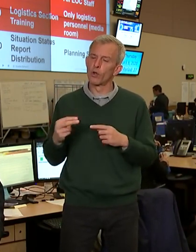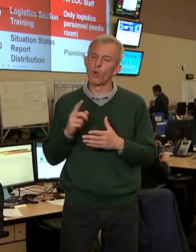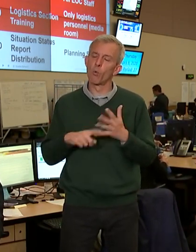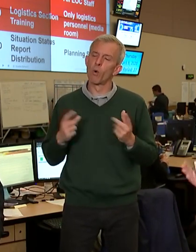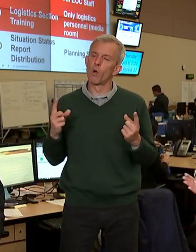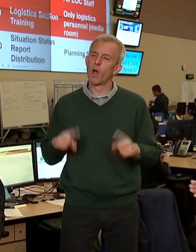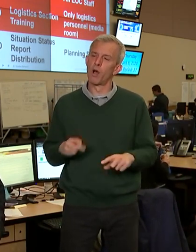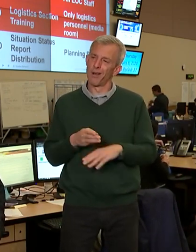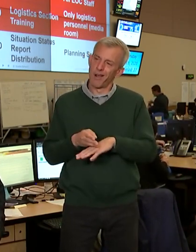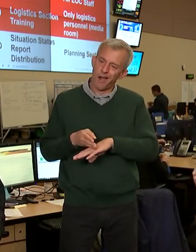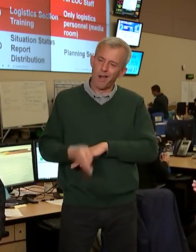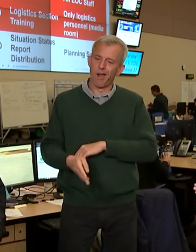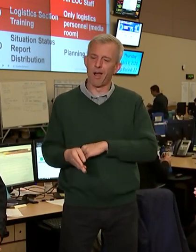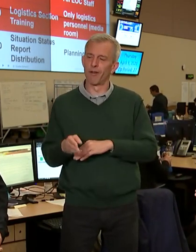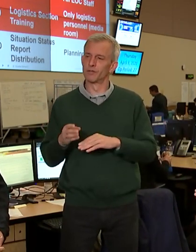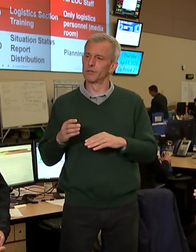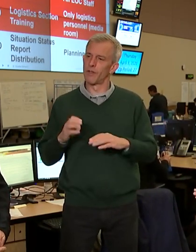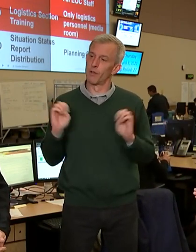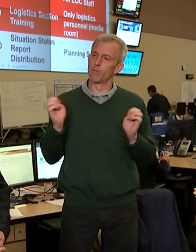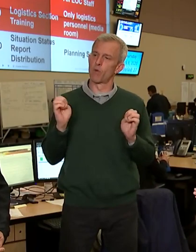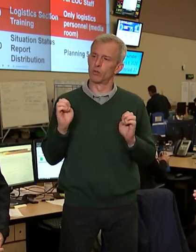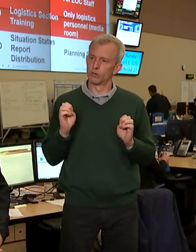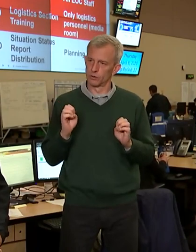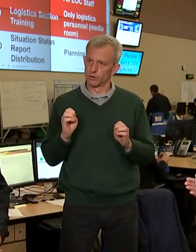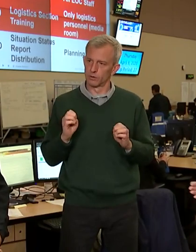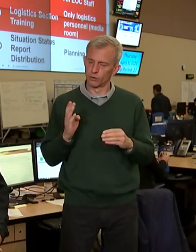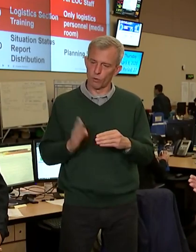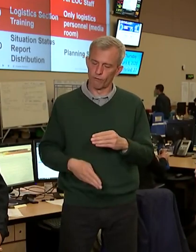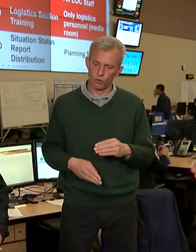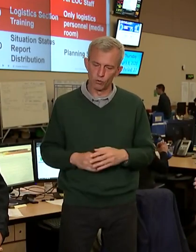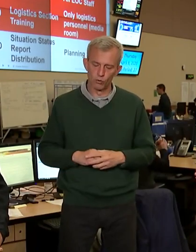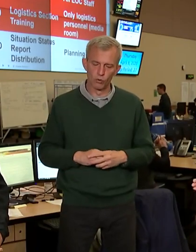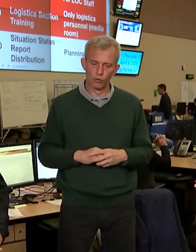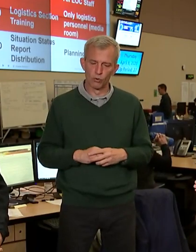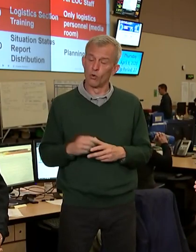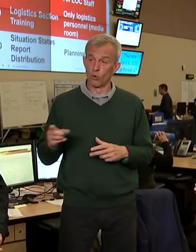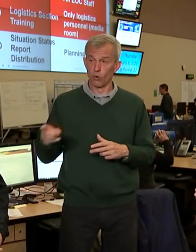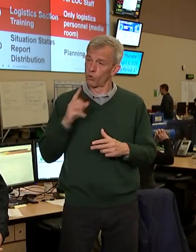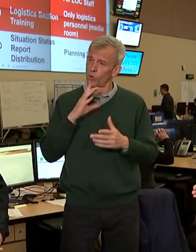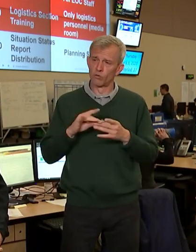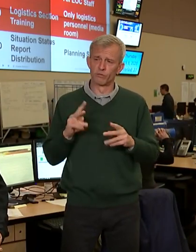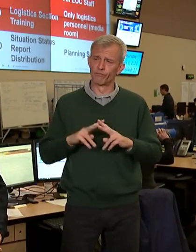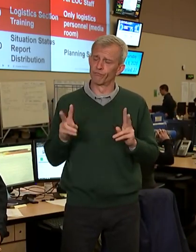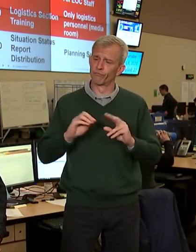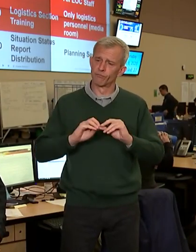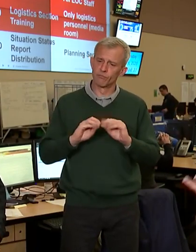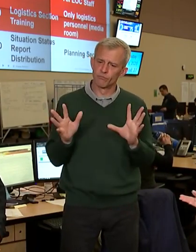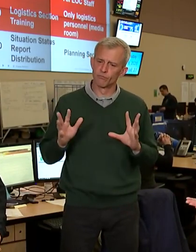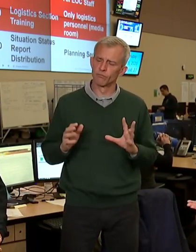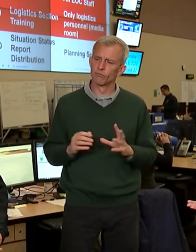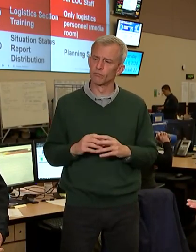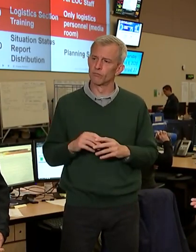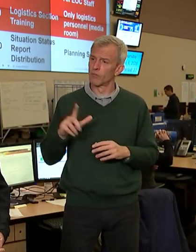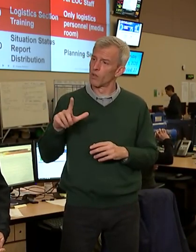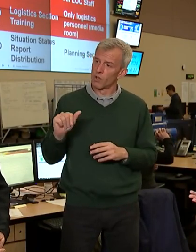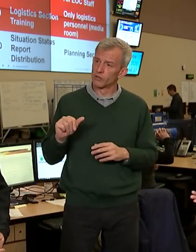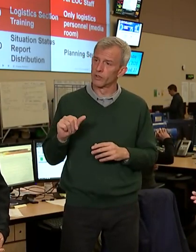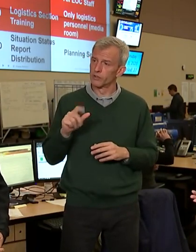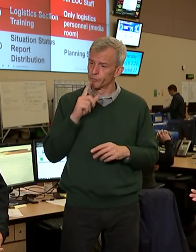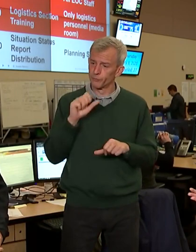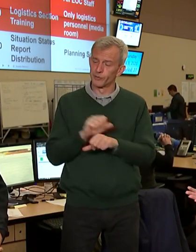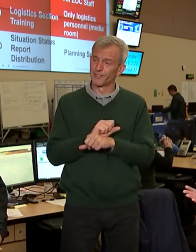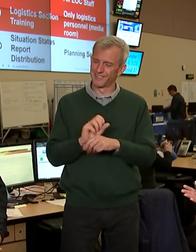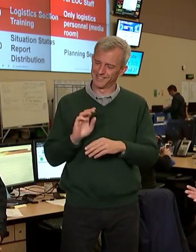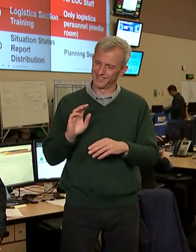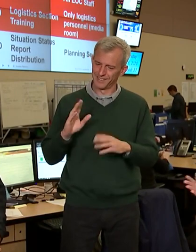will happen after the crisis component is done. And you've said very clearly that Los Angeles is a city